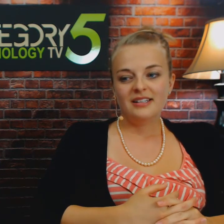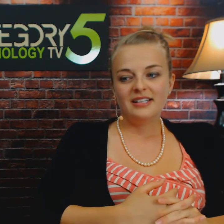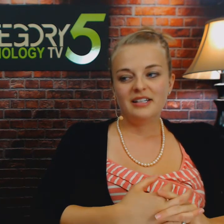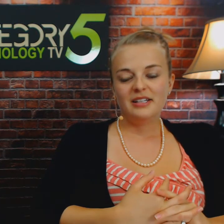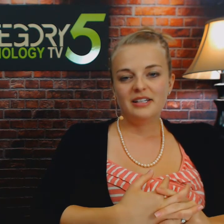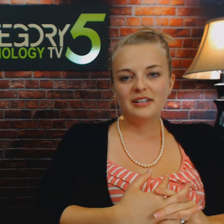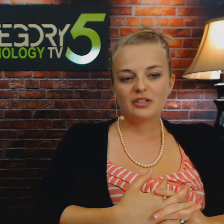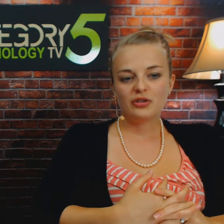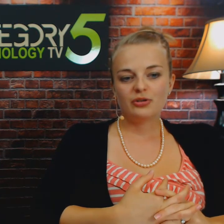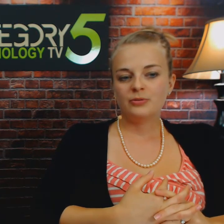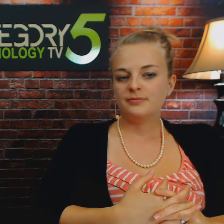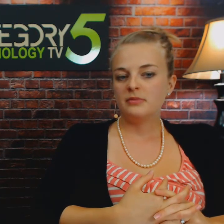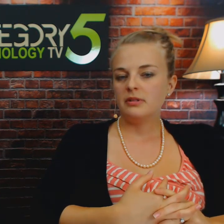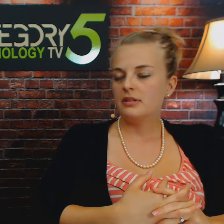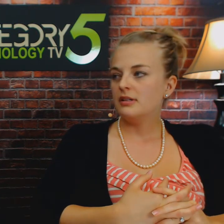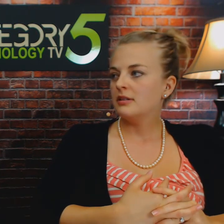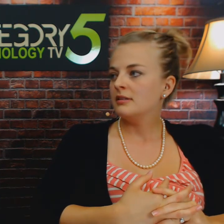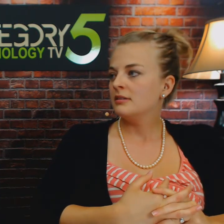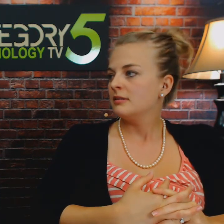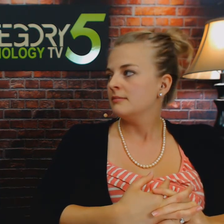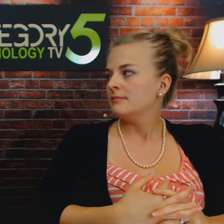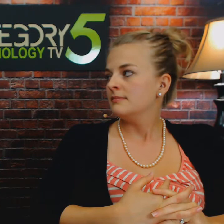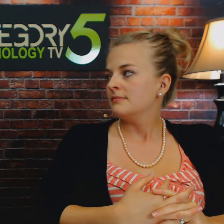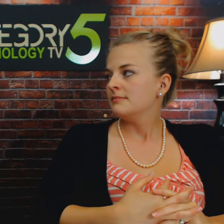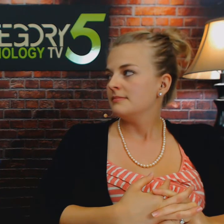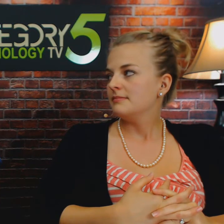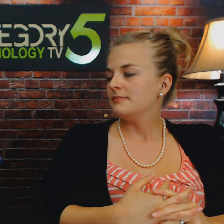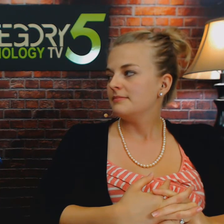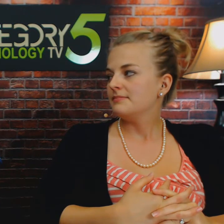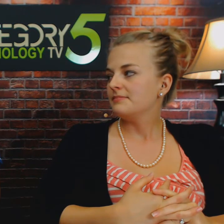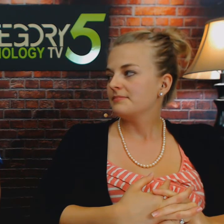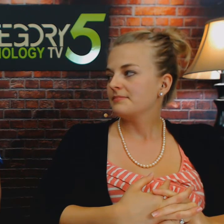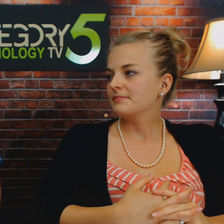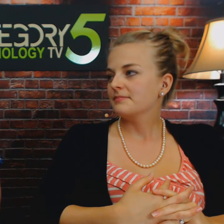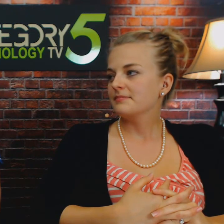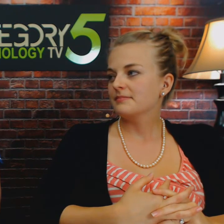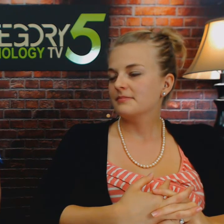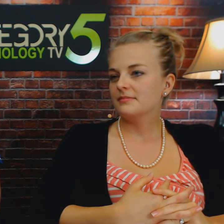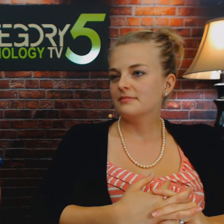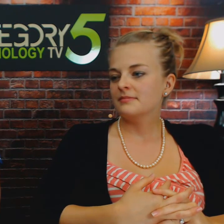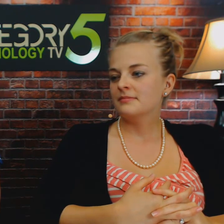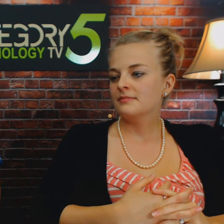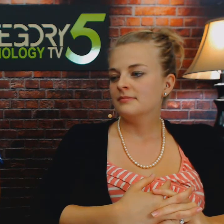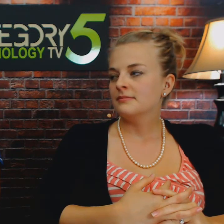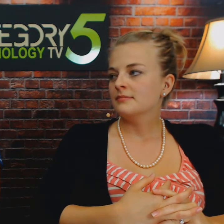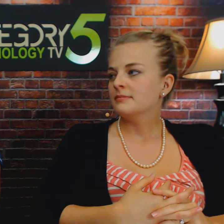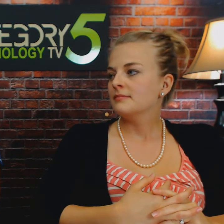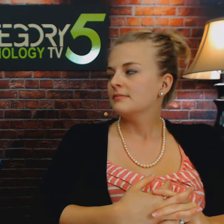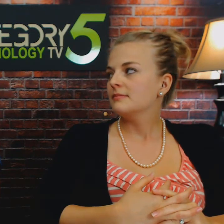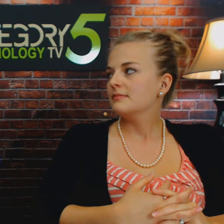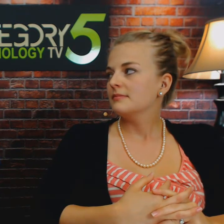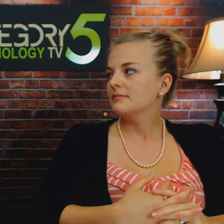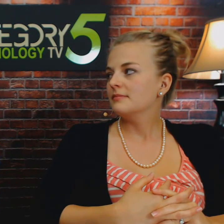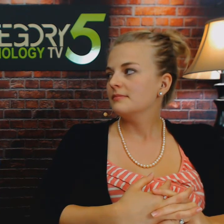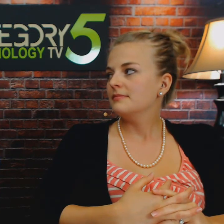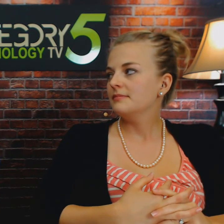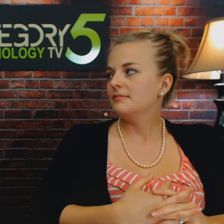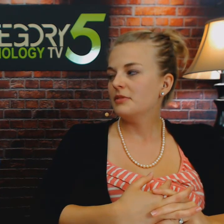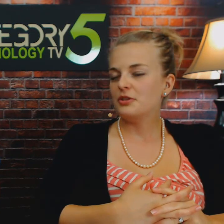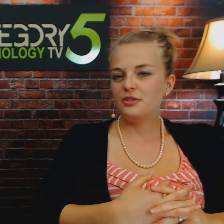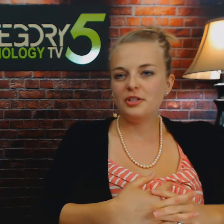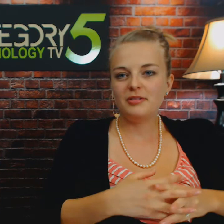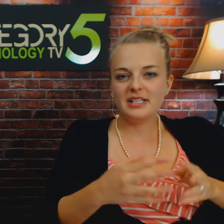directions where I got to go. That's true. I like being able to see the intersection, how I'm going to see it when I get there, so I know, oh, yeah, I turn left at the Tim Hortons.